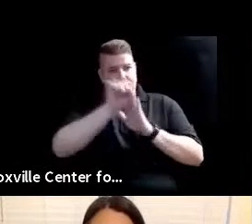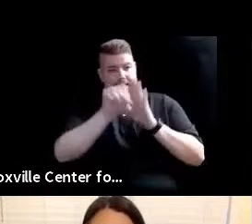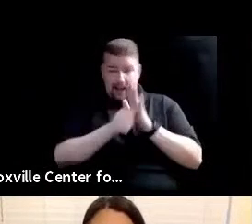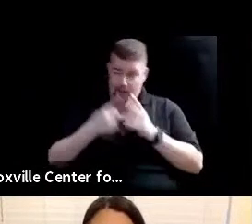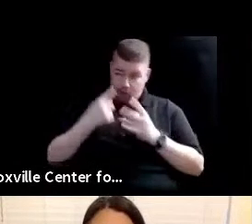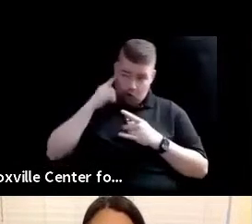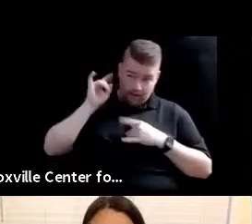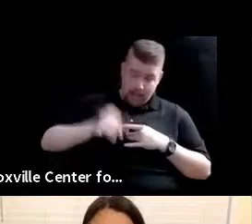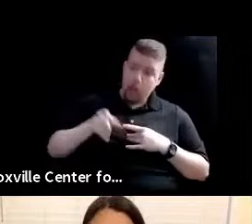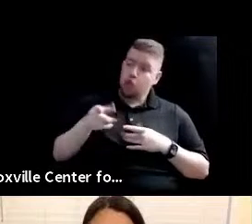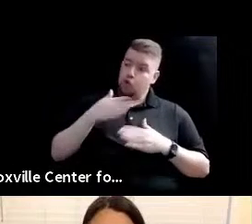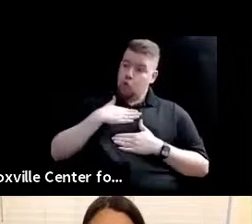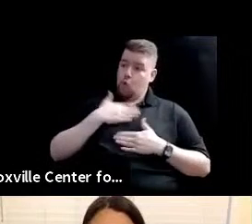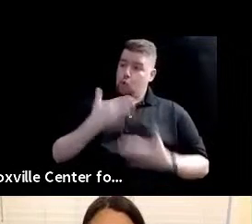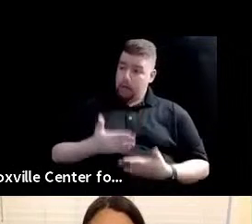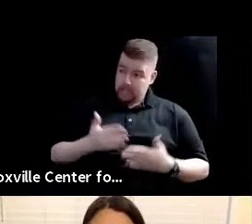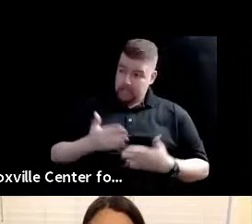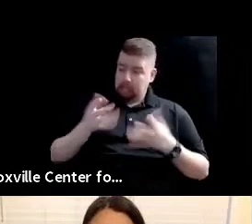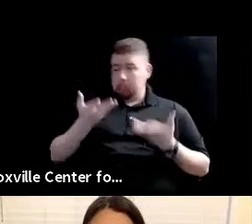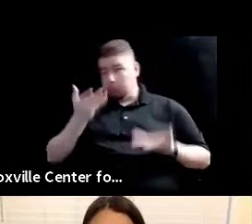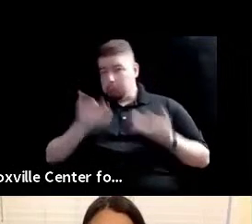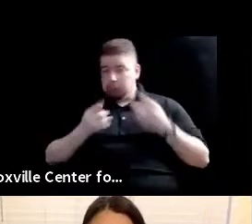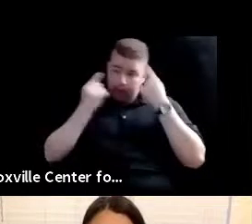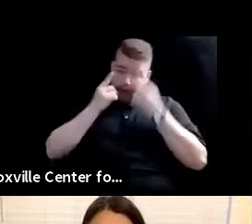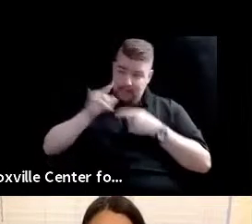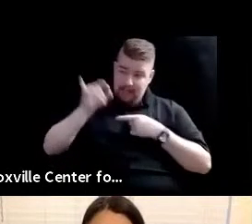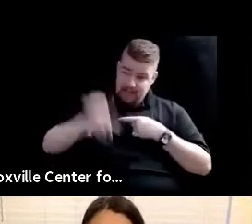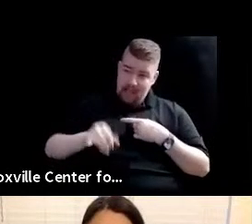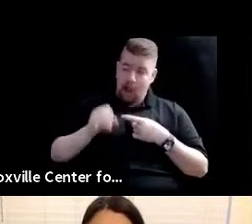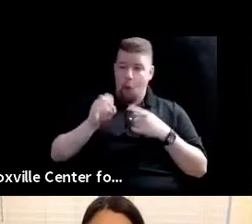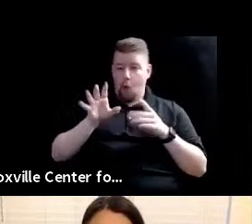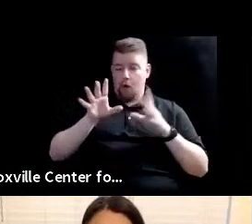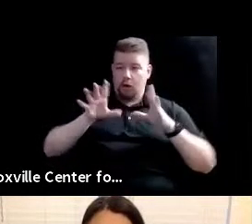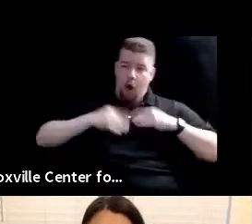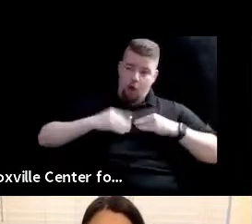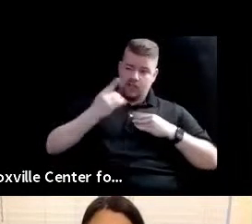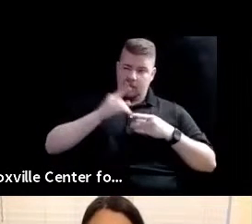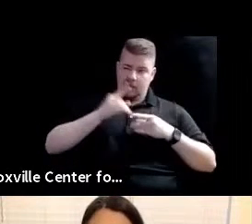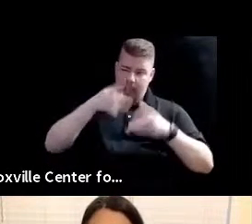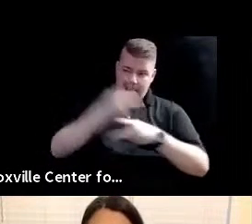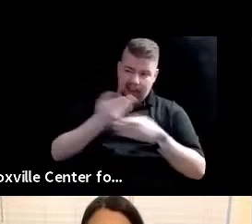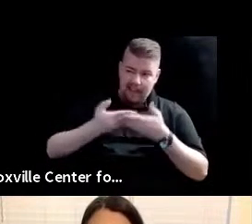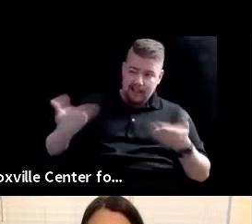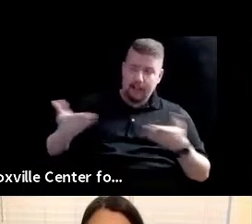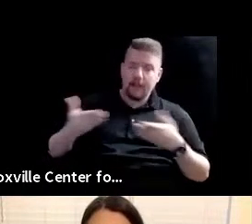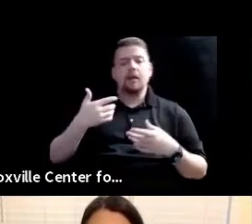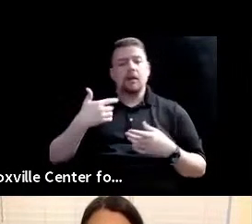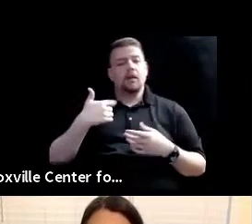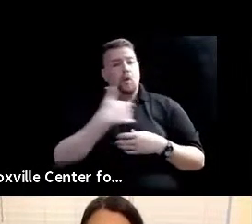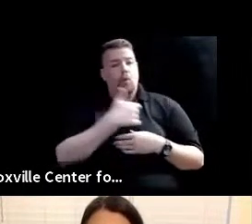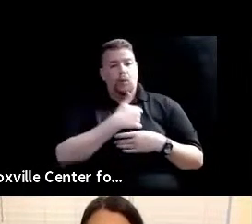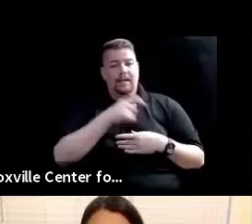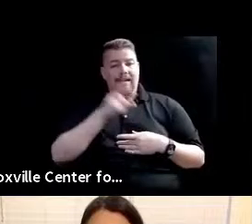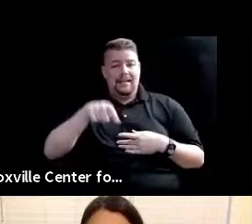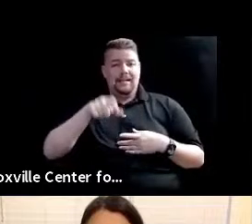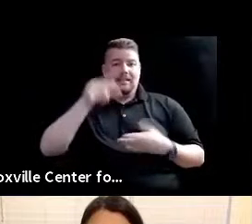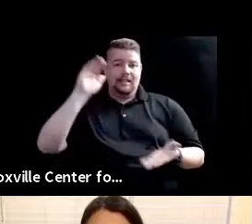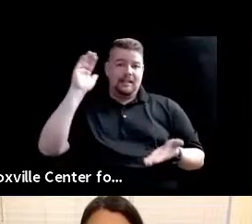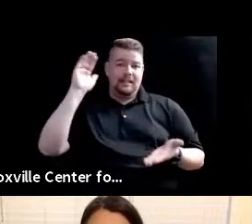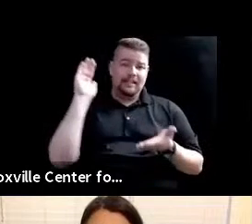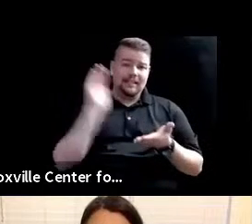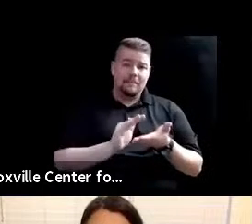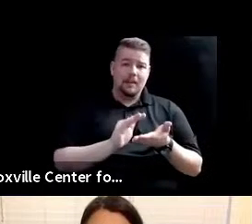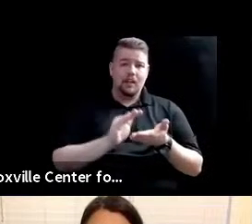that? Would you be willing to consider something different of that sort? Because we need to diminish